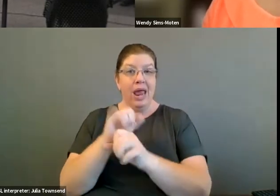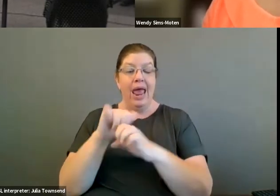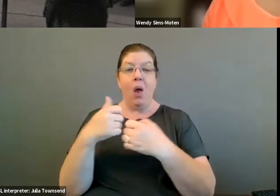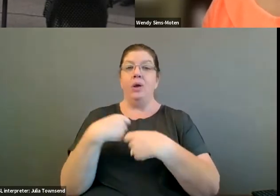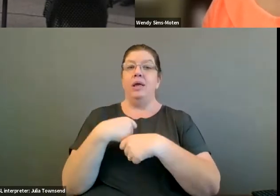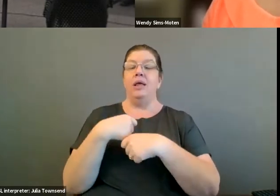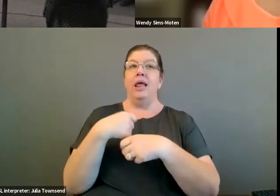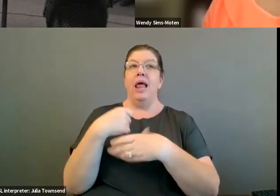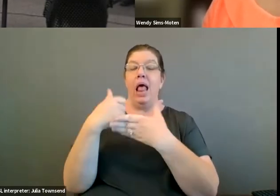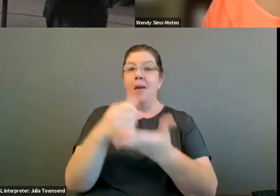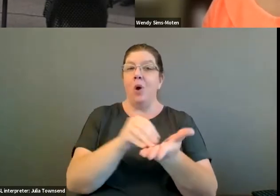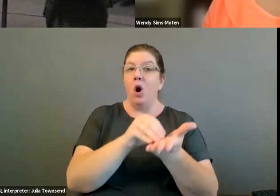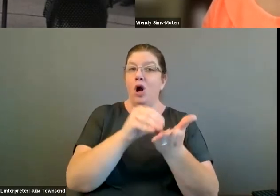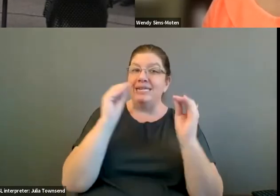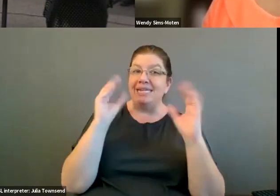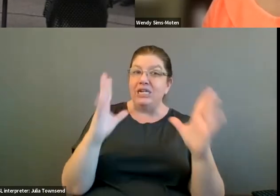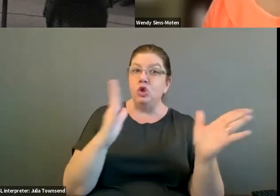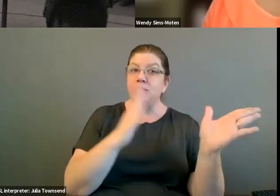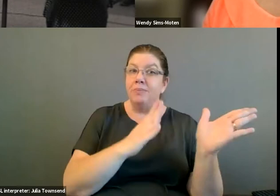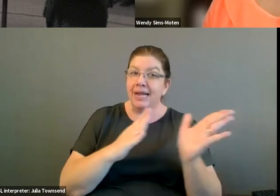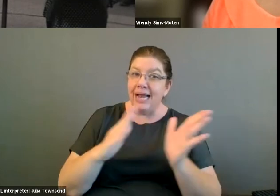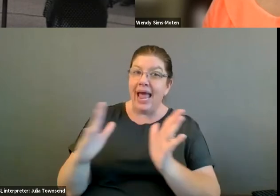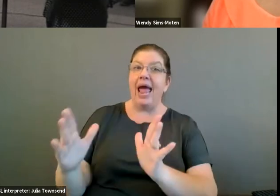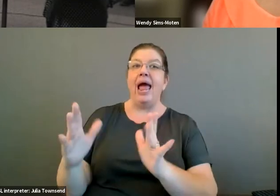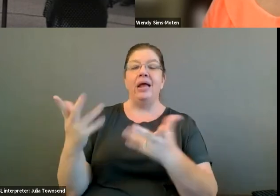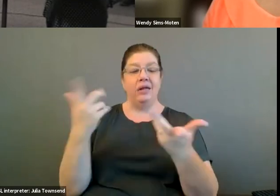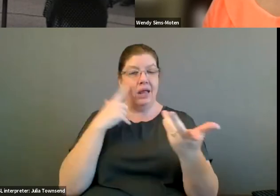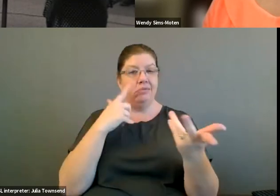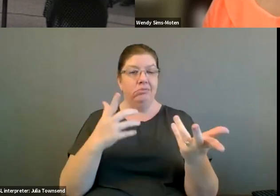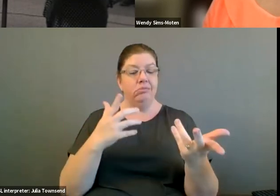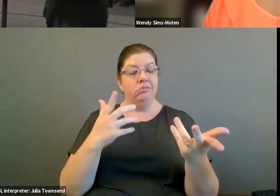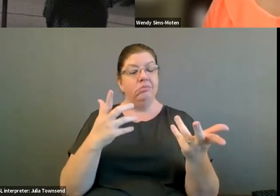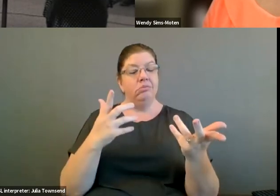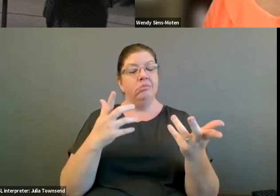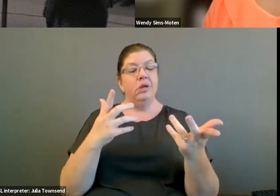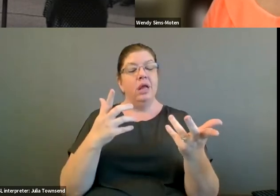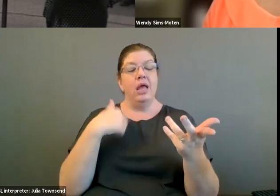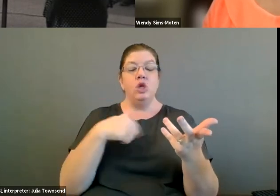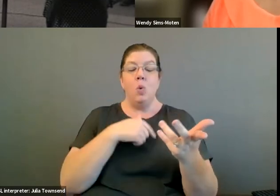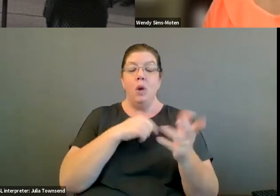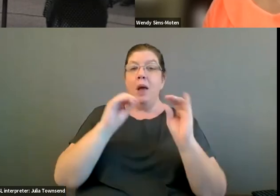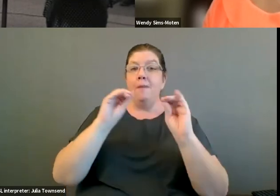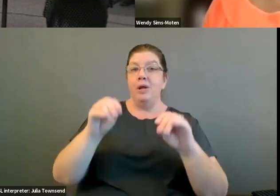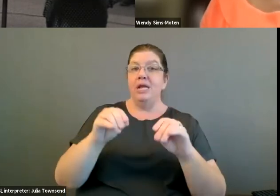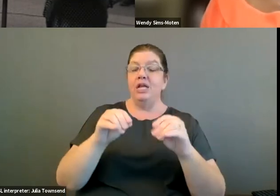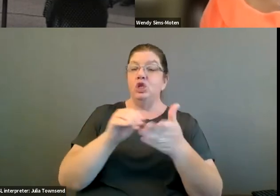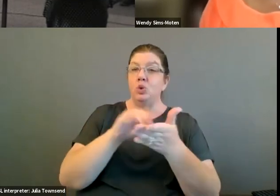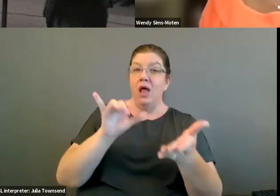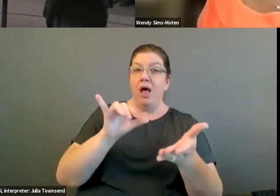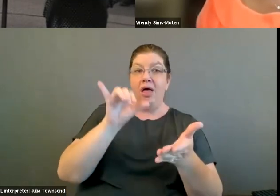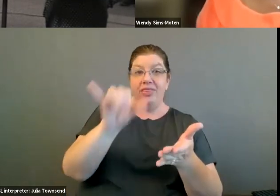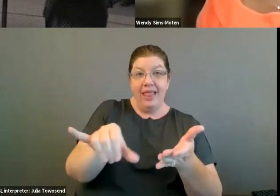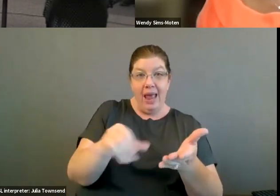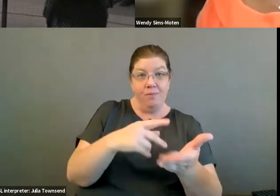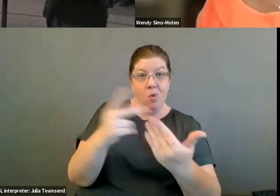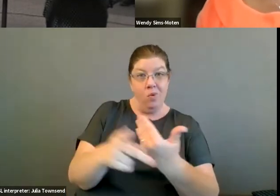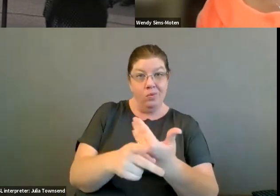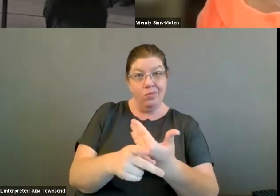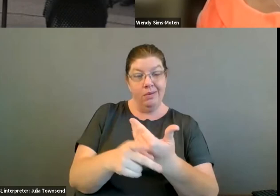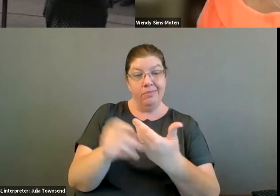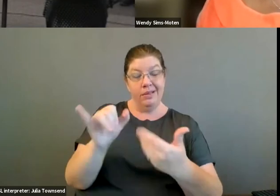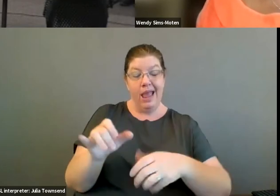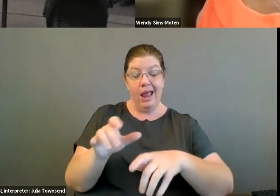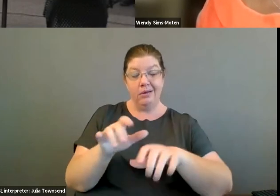teachers strategically plan and group. Because if we are putting students on that device, we want to make sure that we